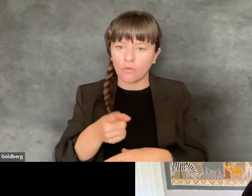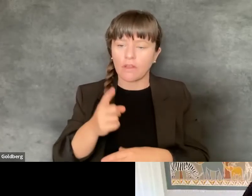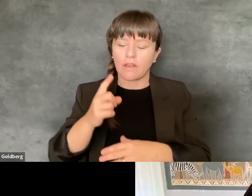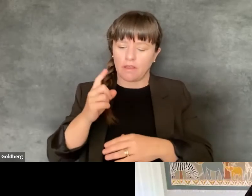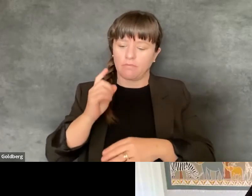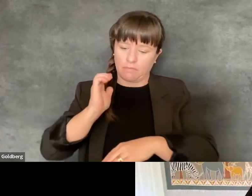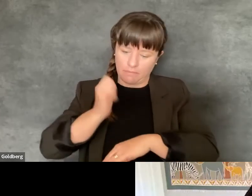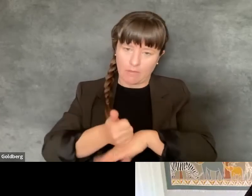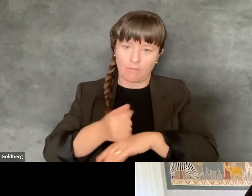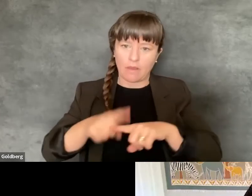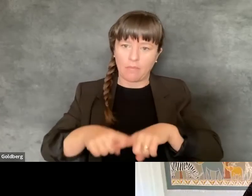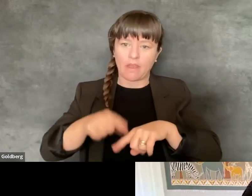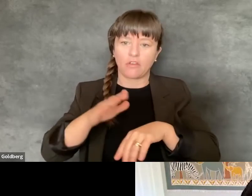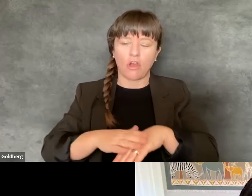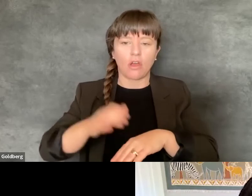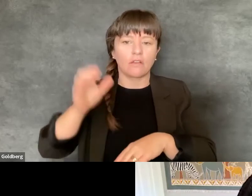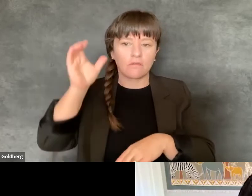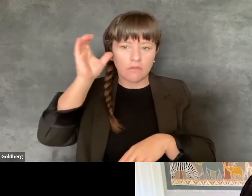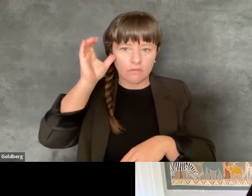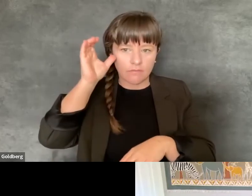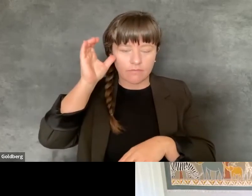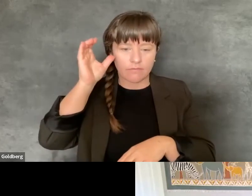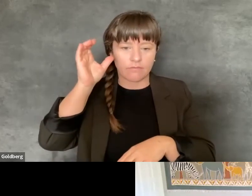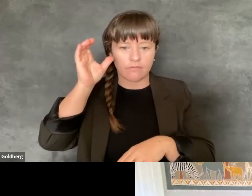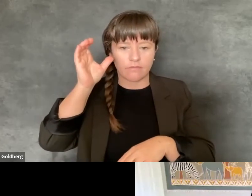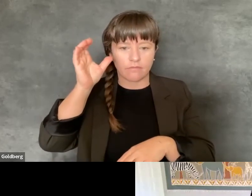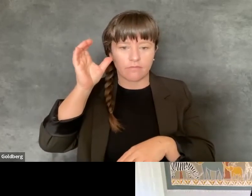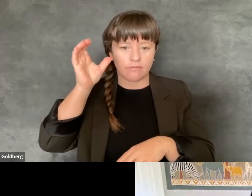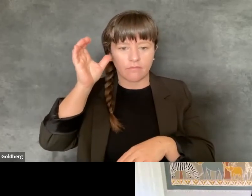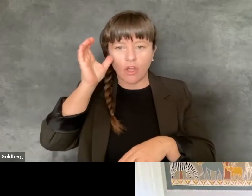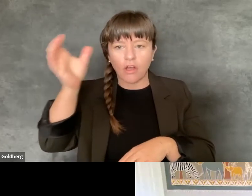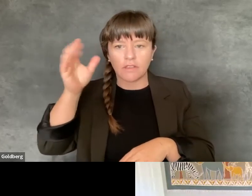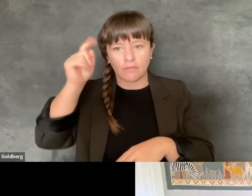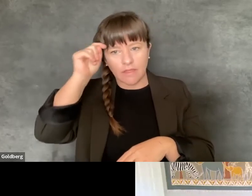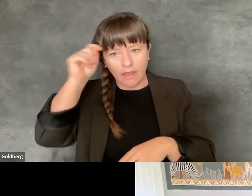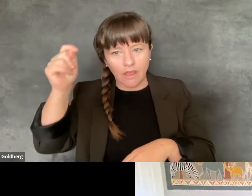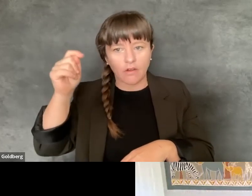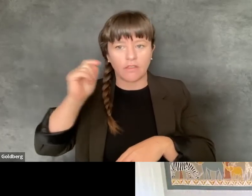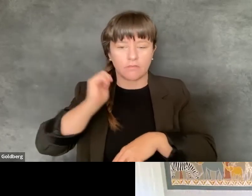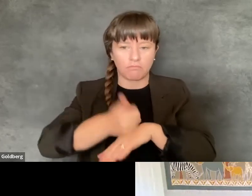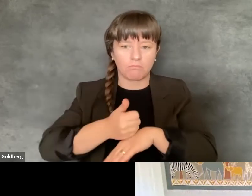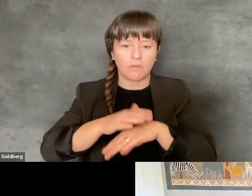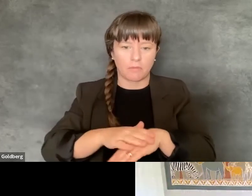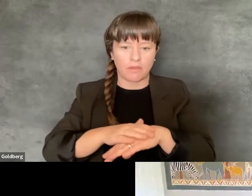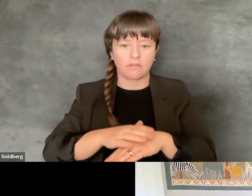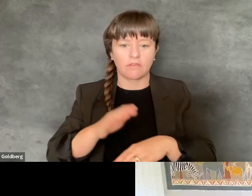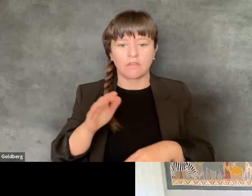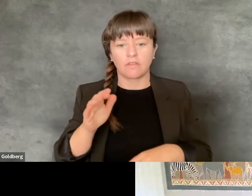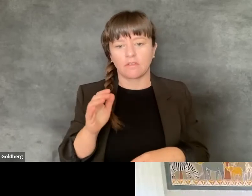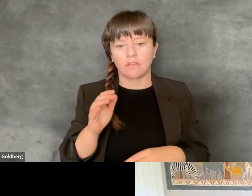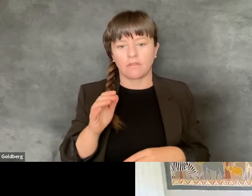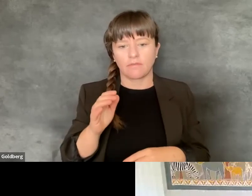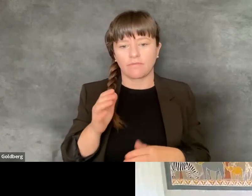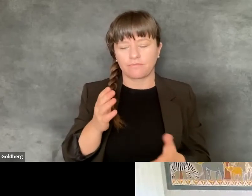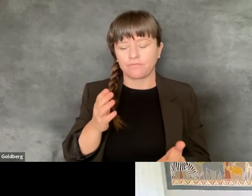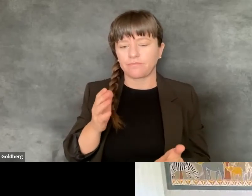specific theories. I'll leave it at that. There are more, but those are the three that I can talk about. Maybe Heather and